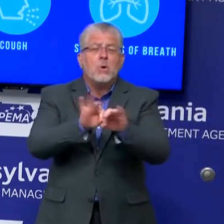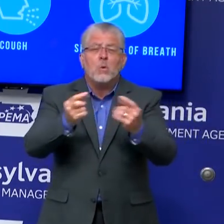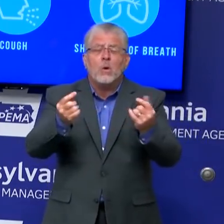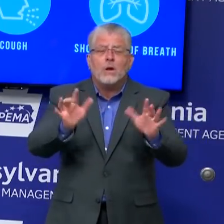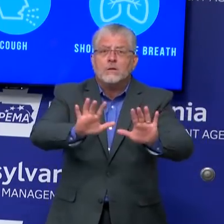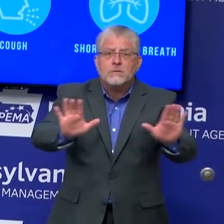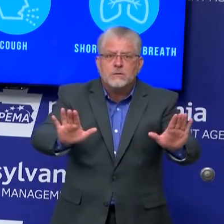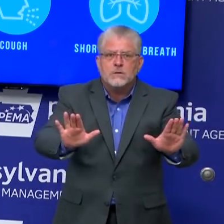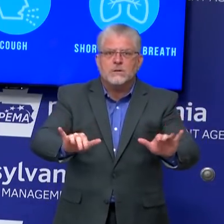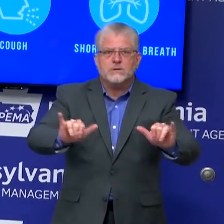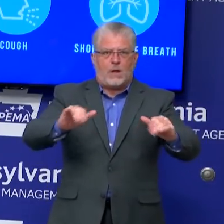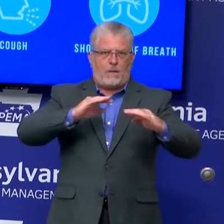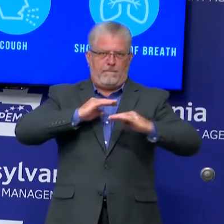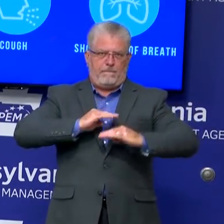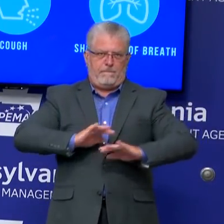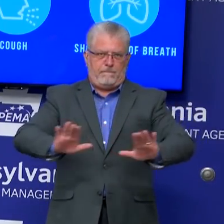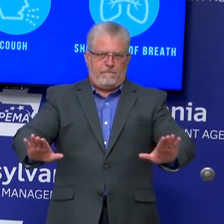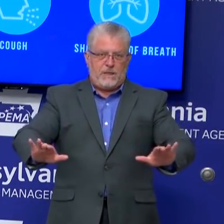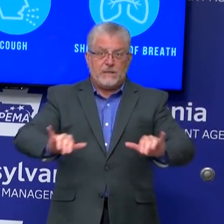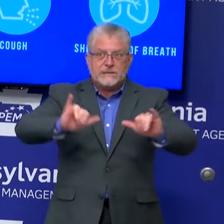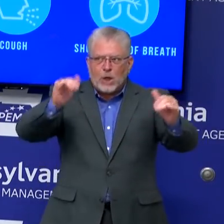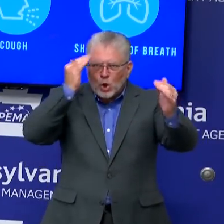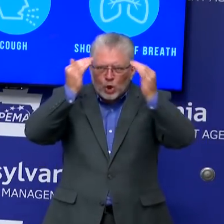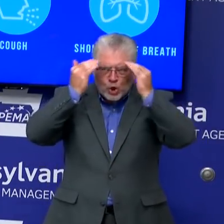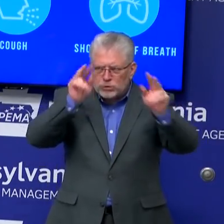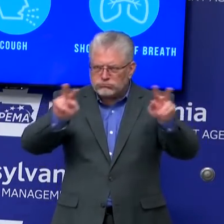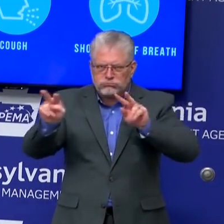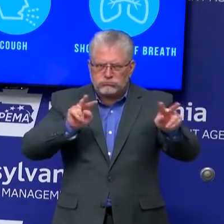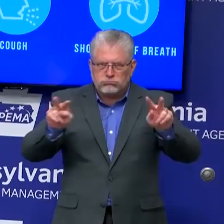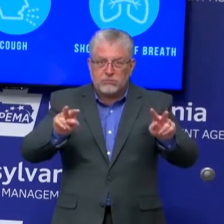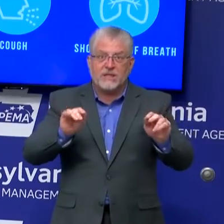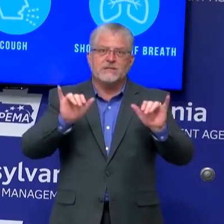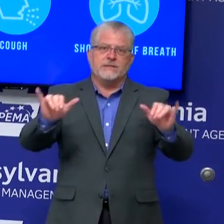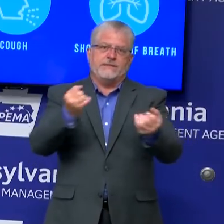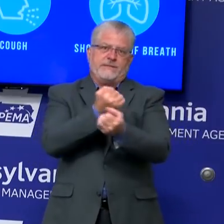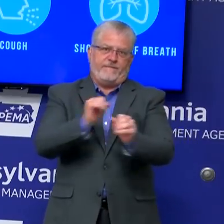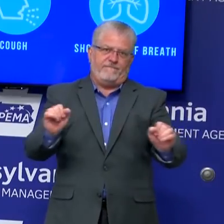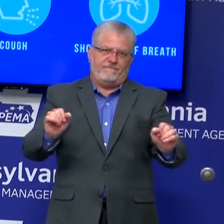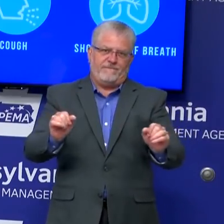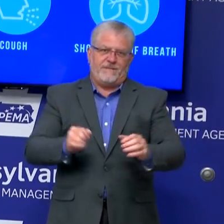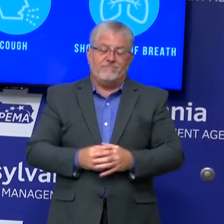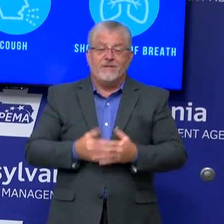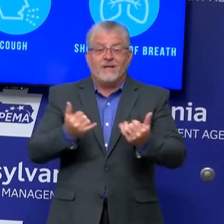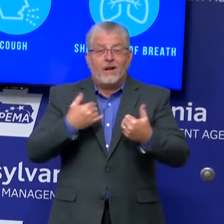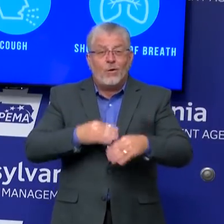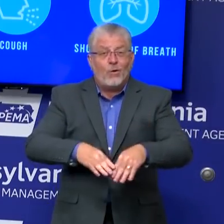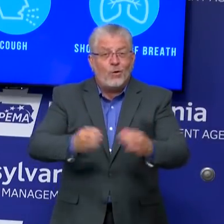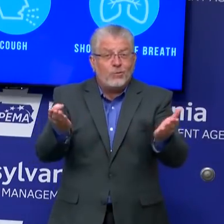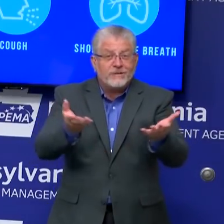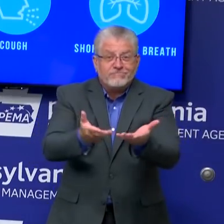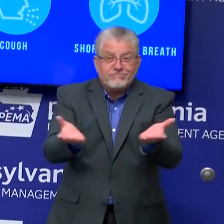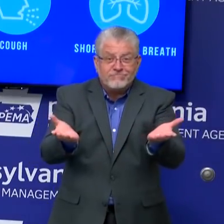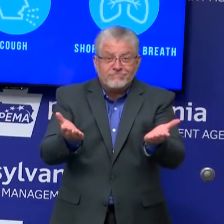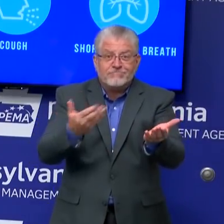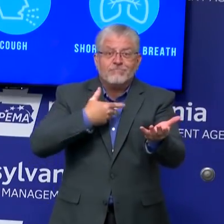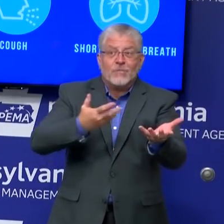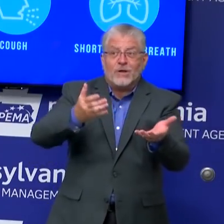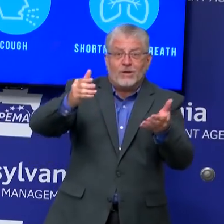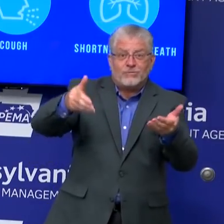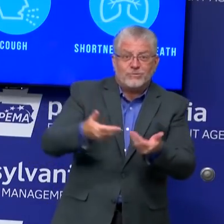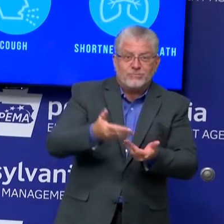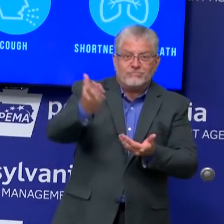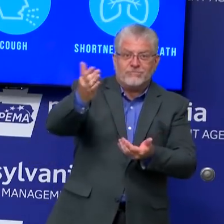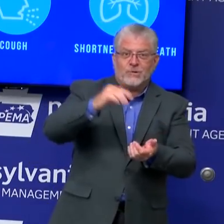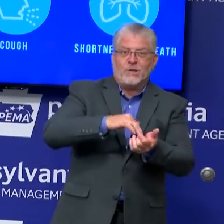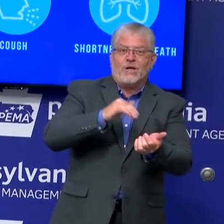alert, and stay safe. And now it is my pleasure to introduce Dr. David Rubin. Dr.